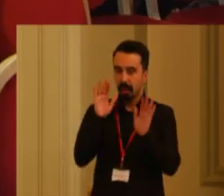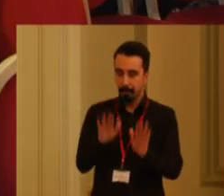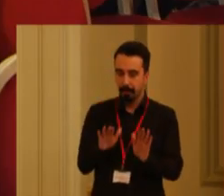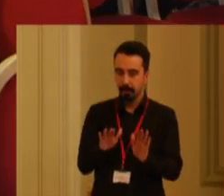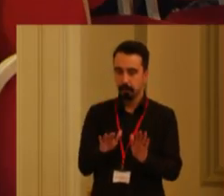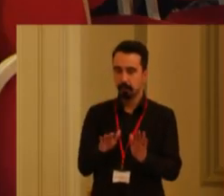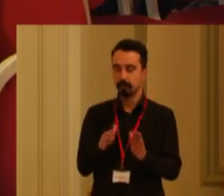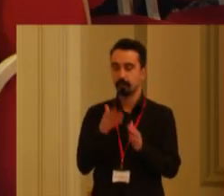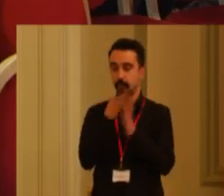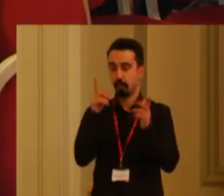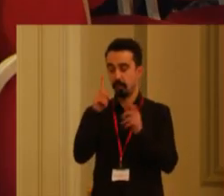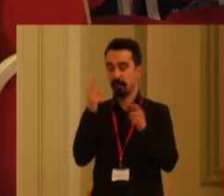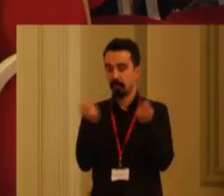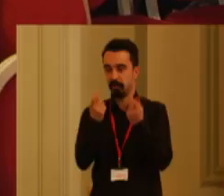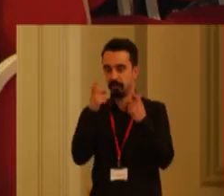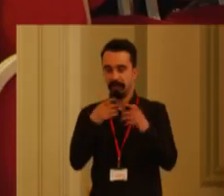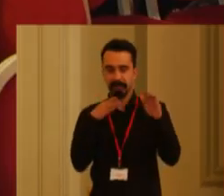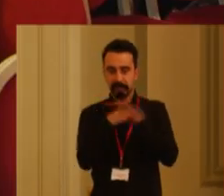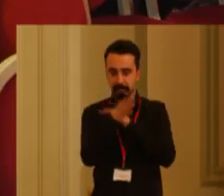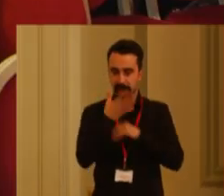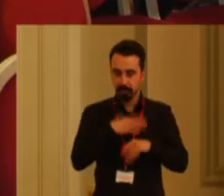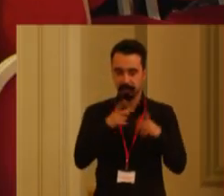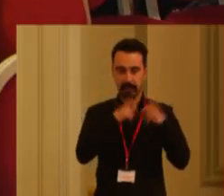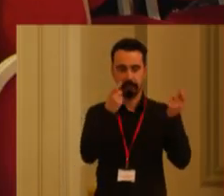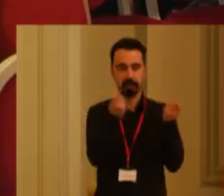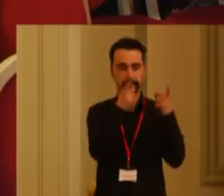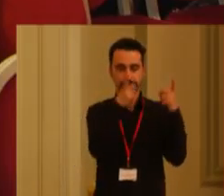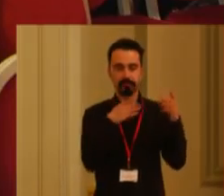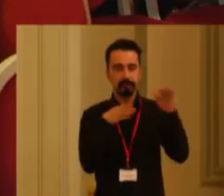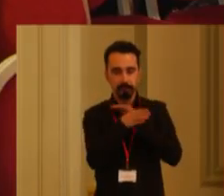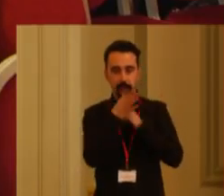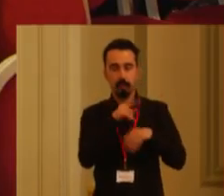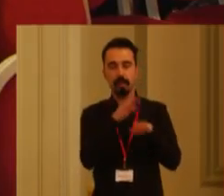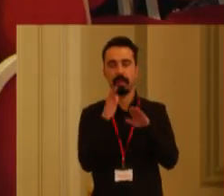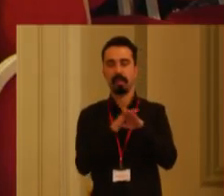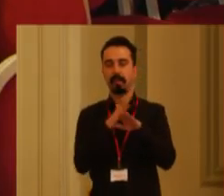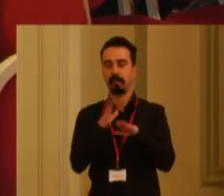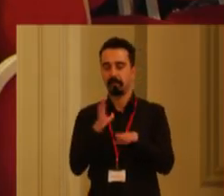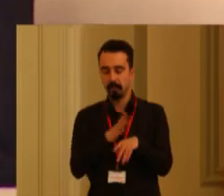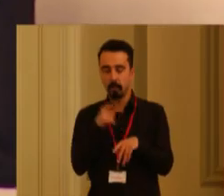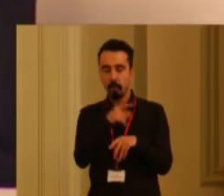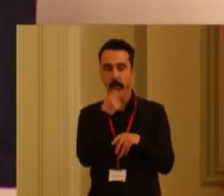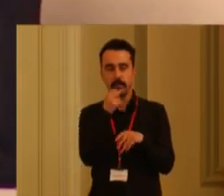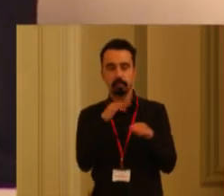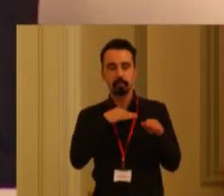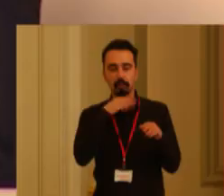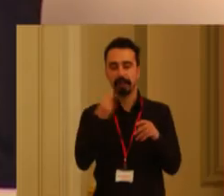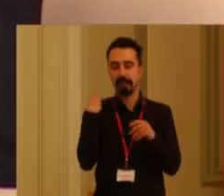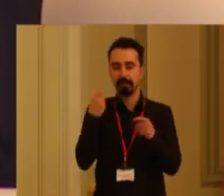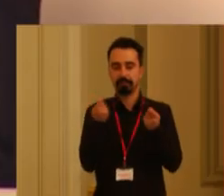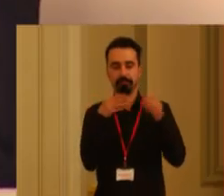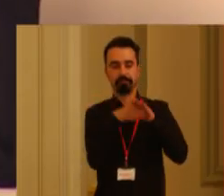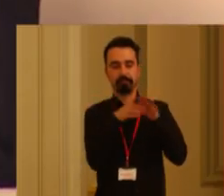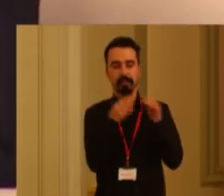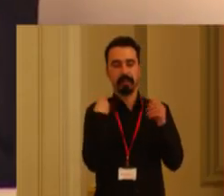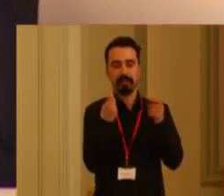not agile enough to cater to the low income group. They believe that there's a lot of profit to be generated there, but they're